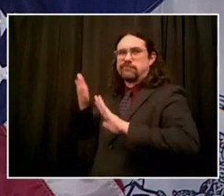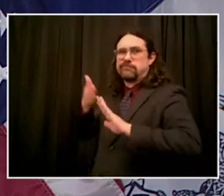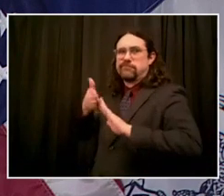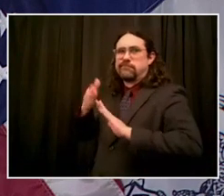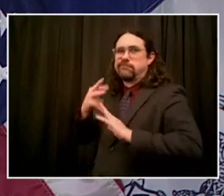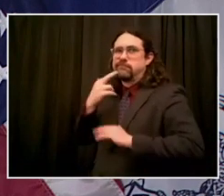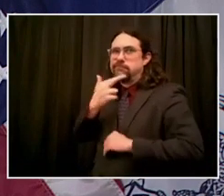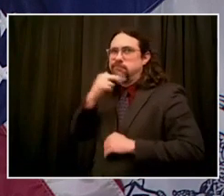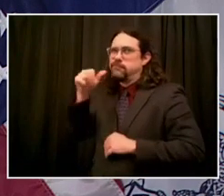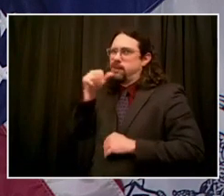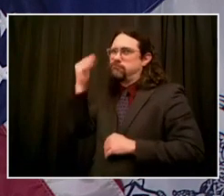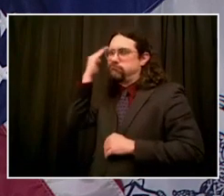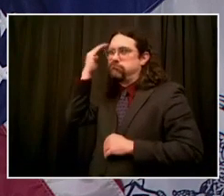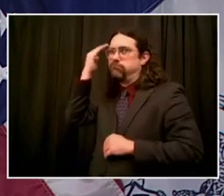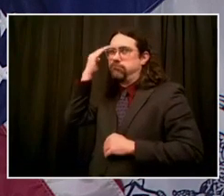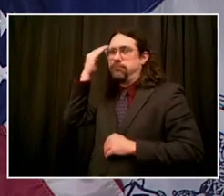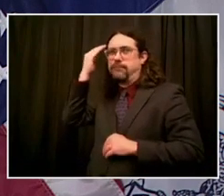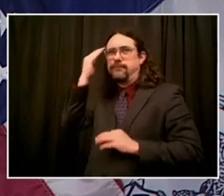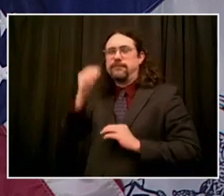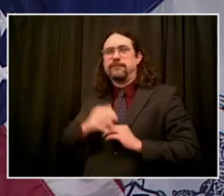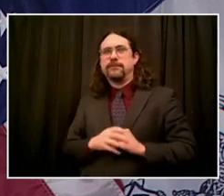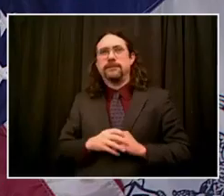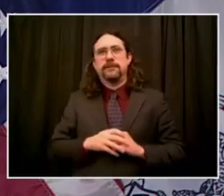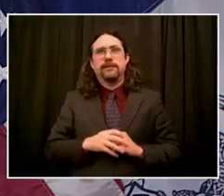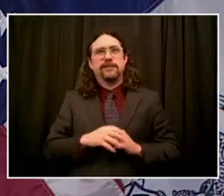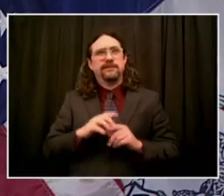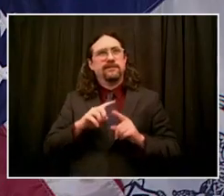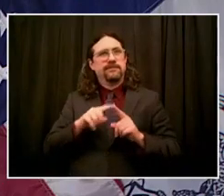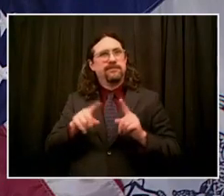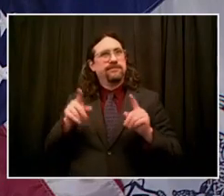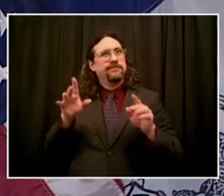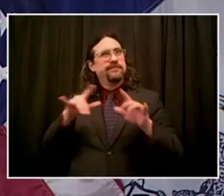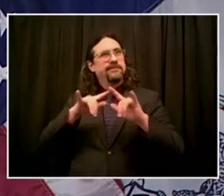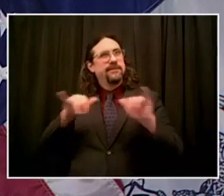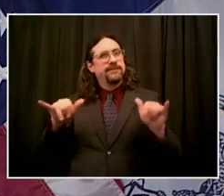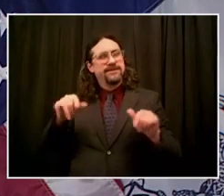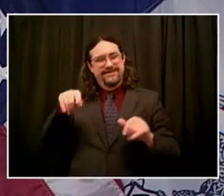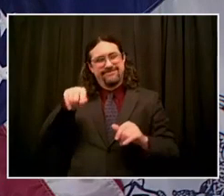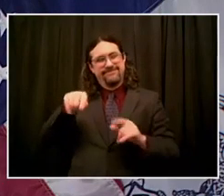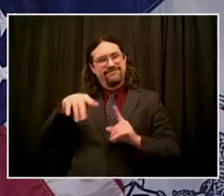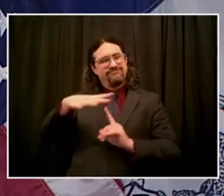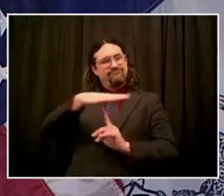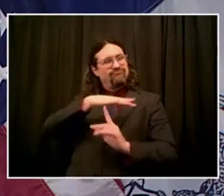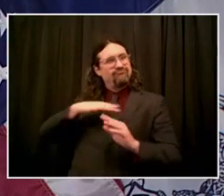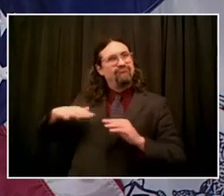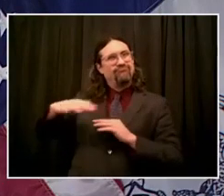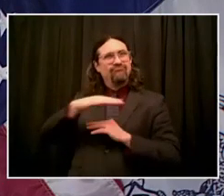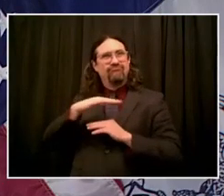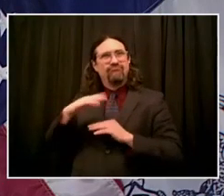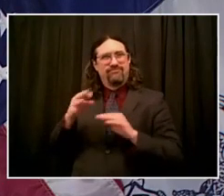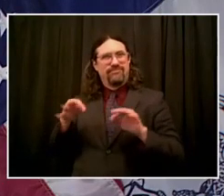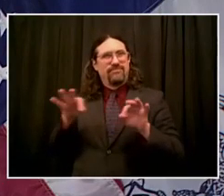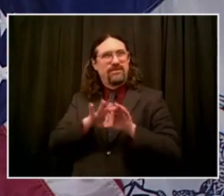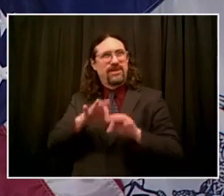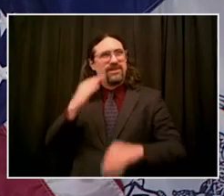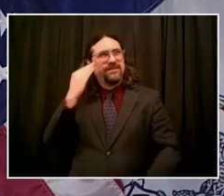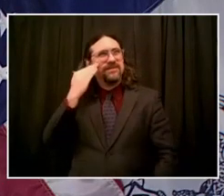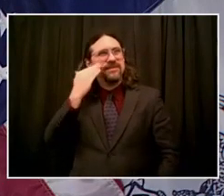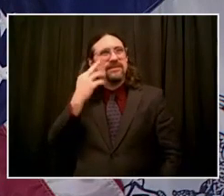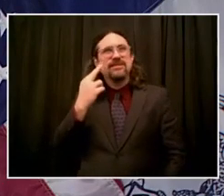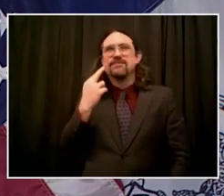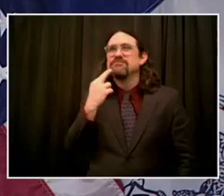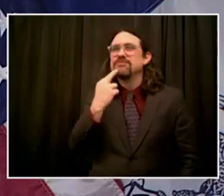too artificial, if it feels too difficult, you know, people are not going to feel comfortable. So it's a really tough balance. But what we know for sure